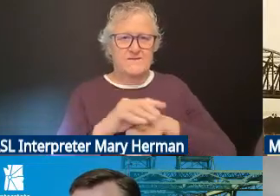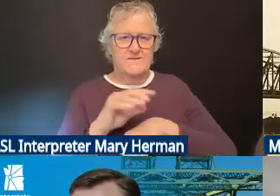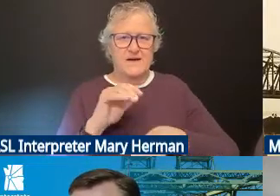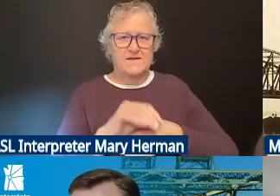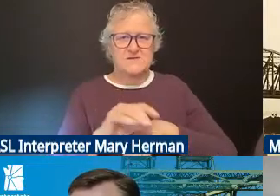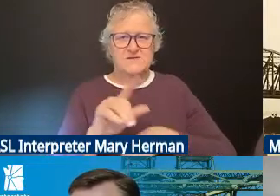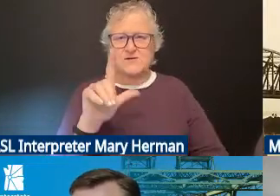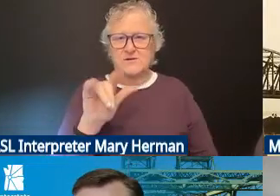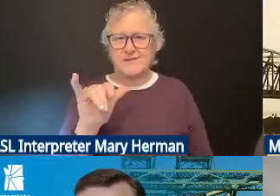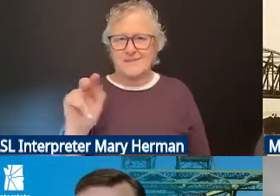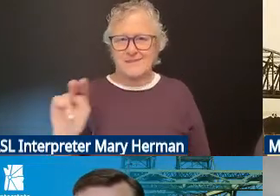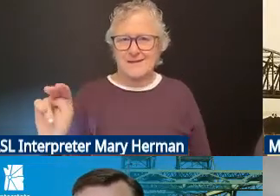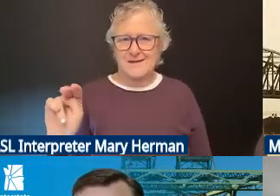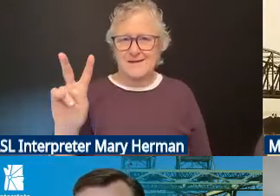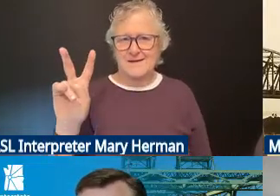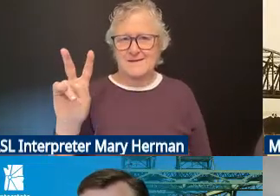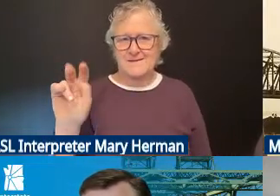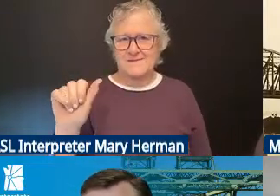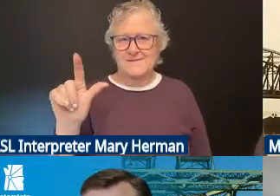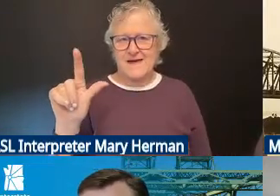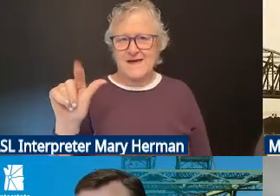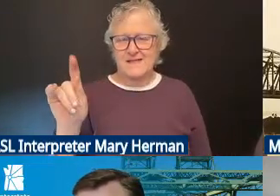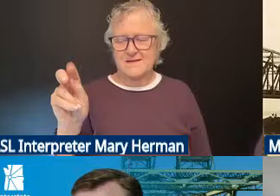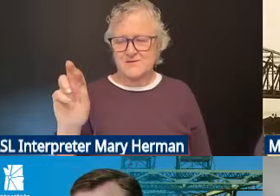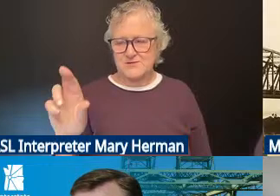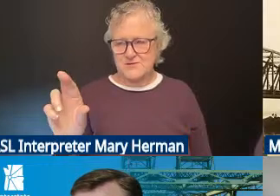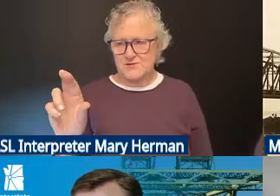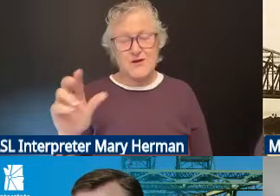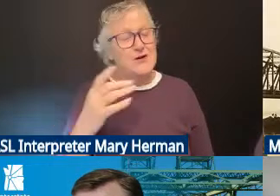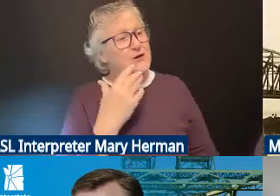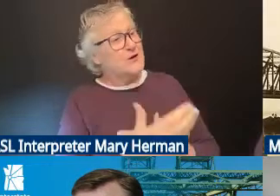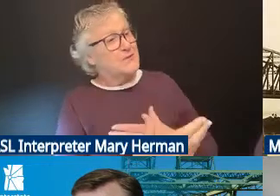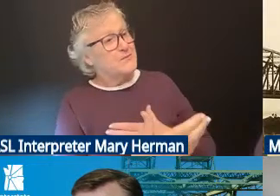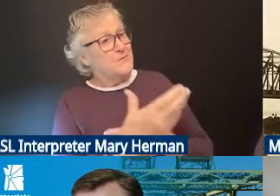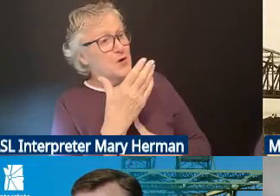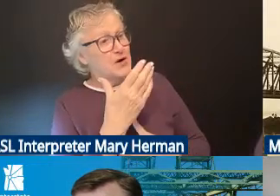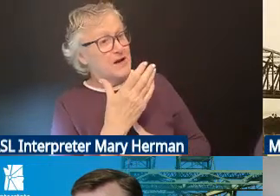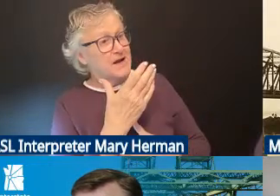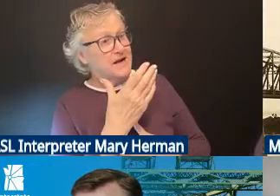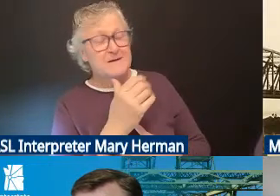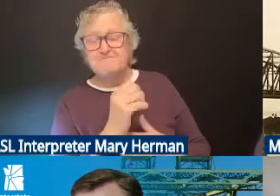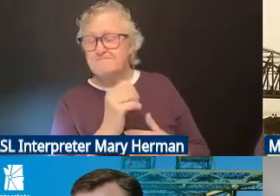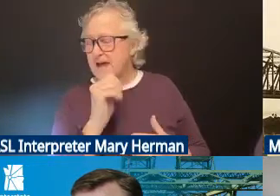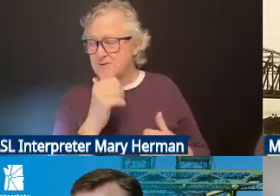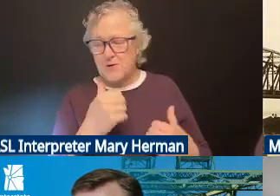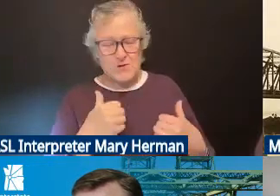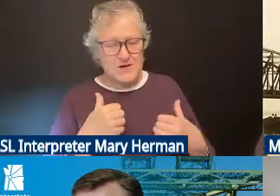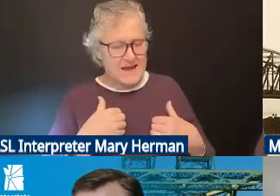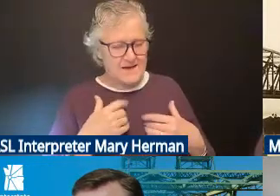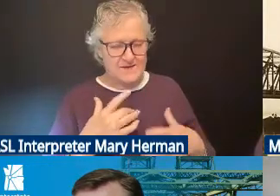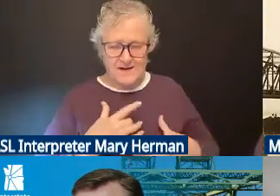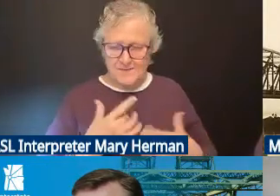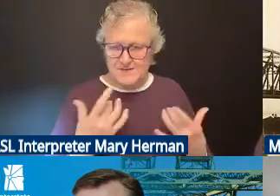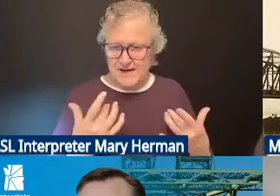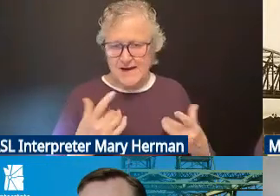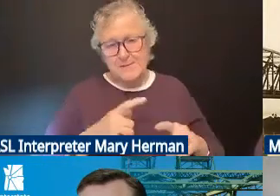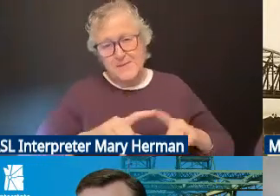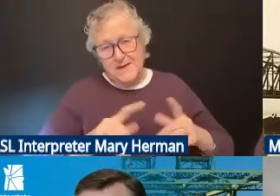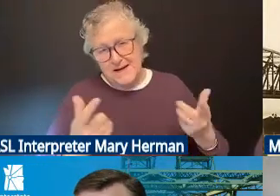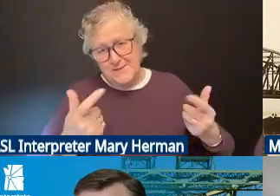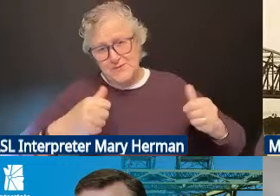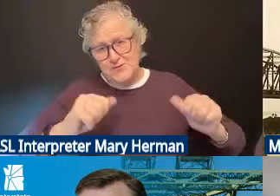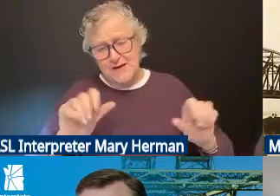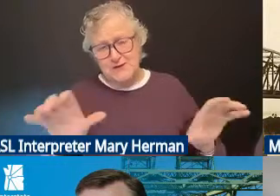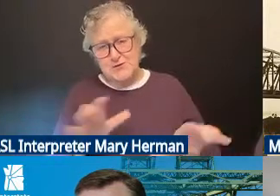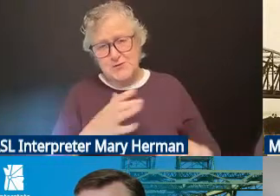Good morning. I don't have an update, but I will say that I am doing my best to represent both myself and my co-chair, Ed Washington. So